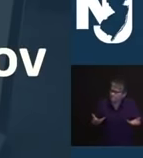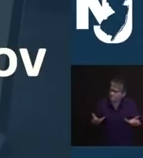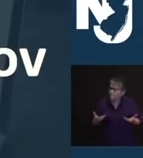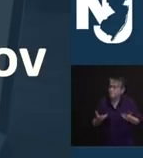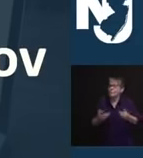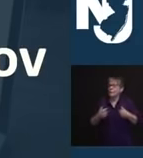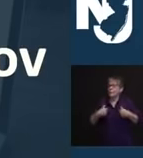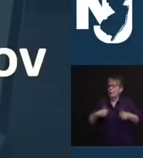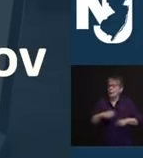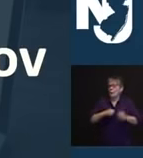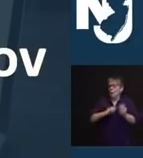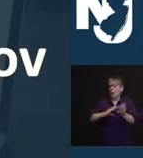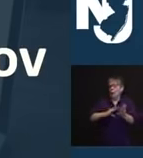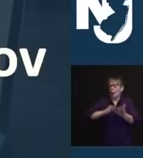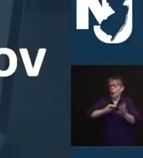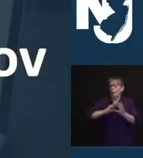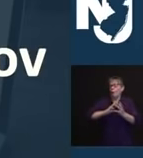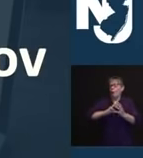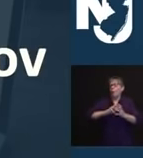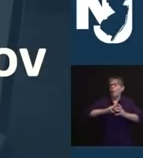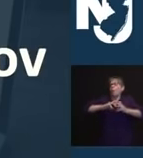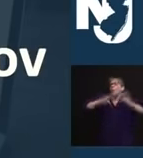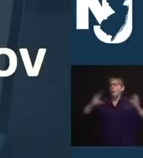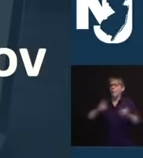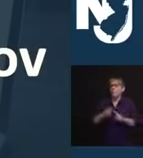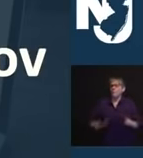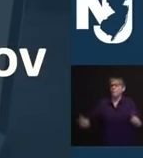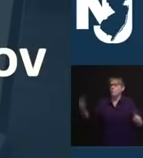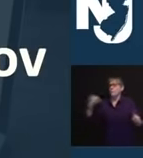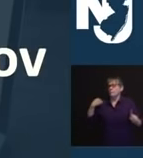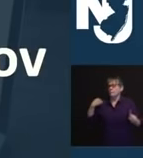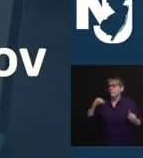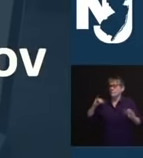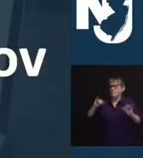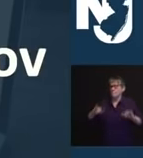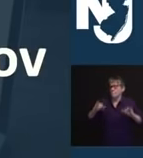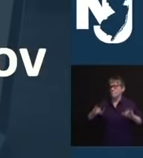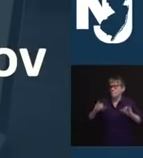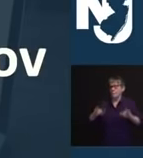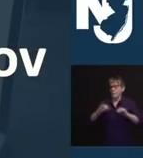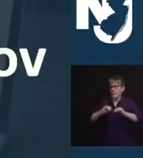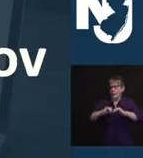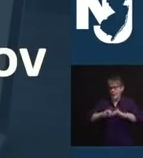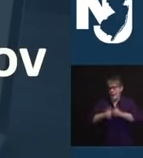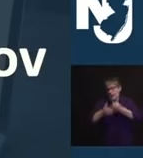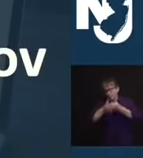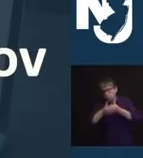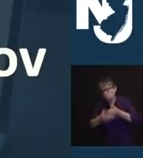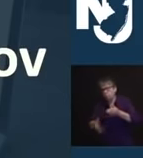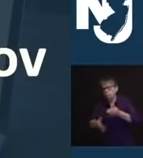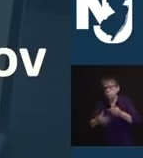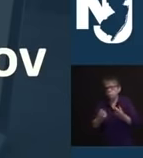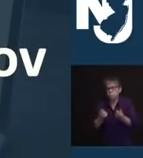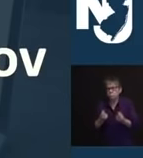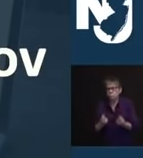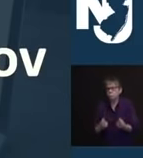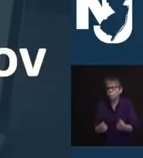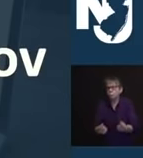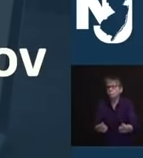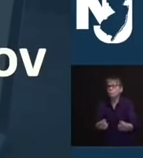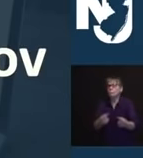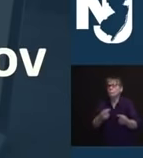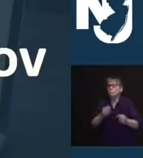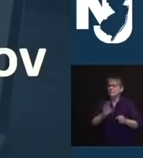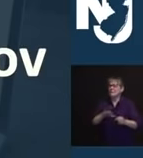footing. Our concern remains overwhelmingly the situation in our hospitals, even more than the increase in the raw numbers of